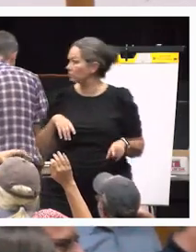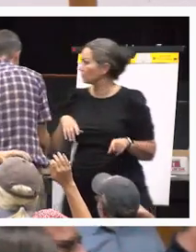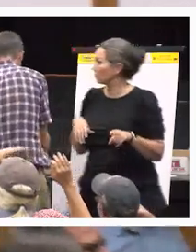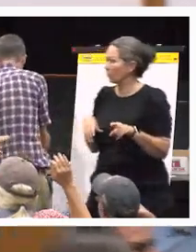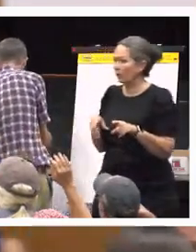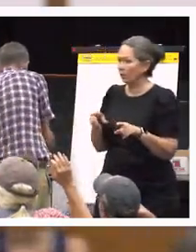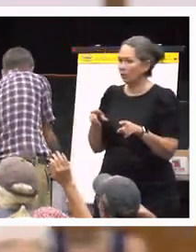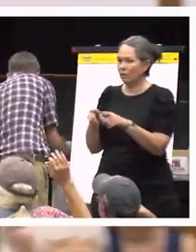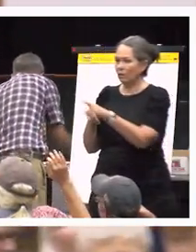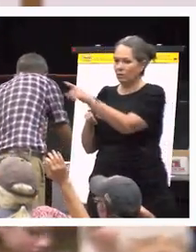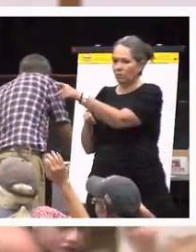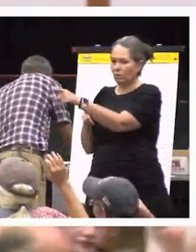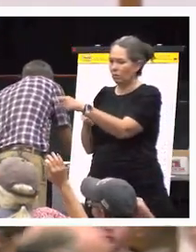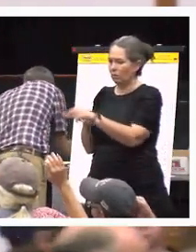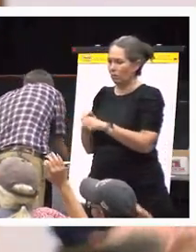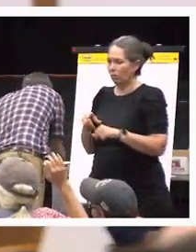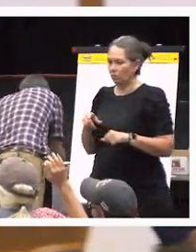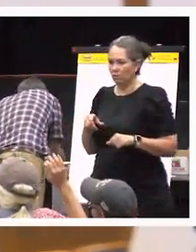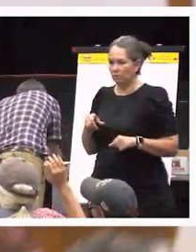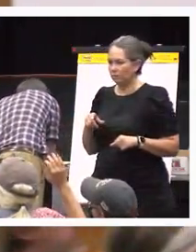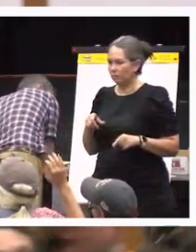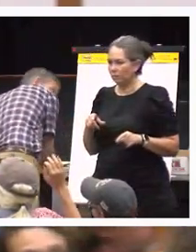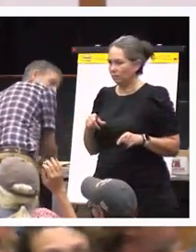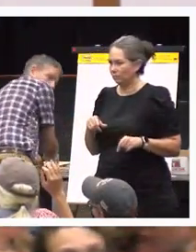you've been waiting nicely. Thank you.